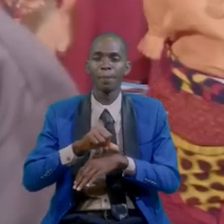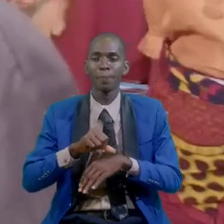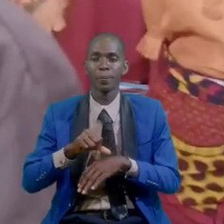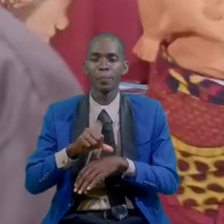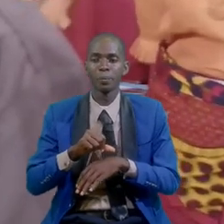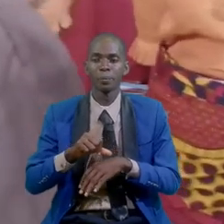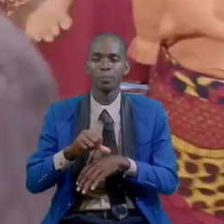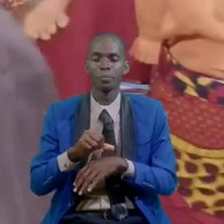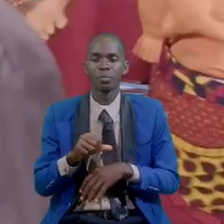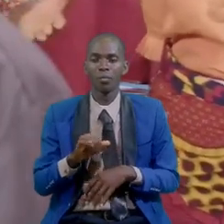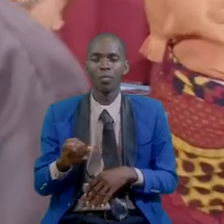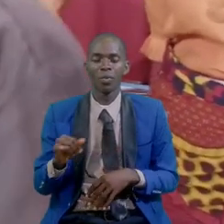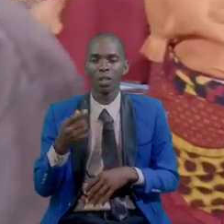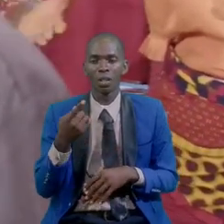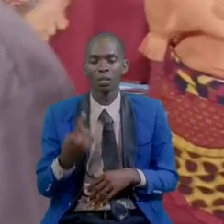the unction,